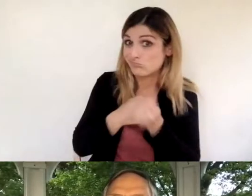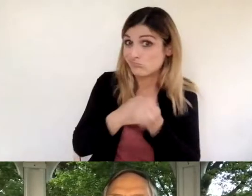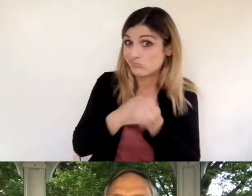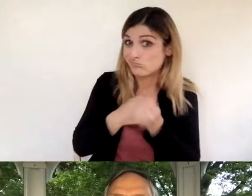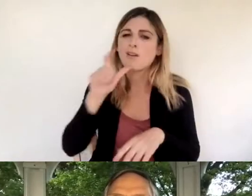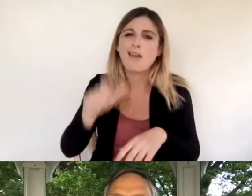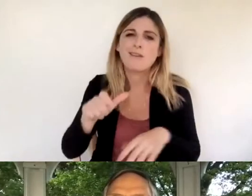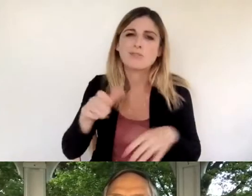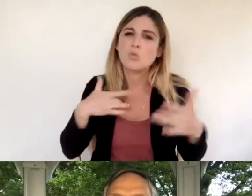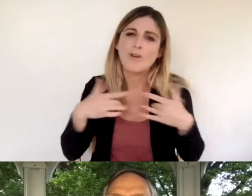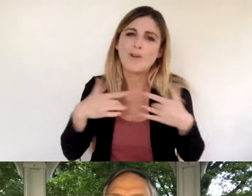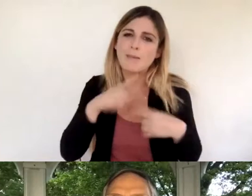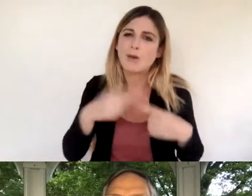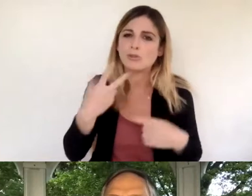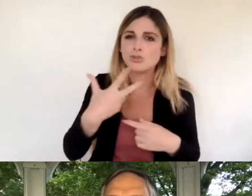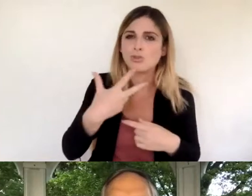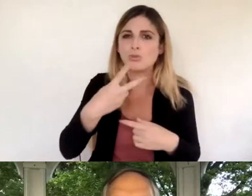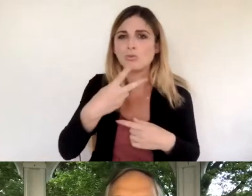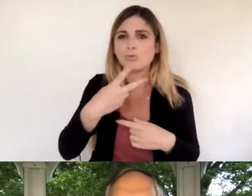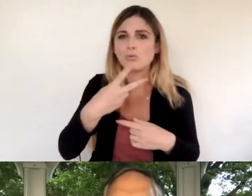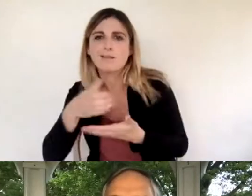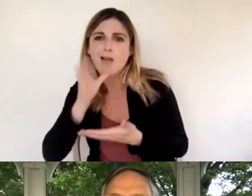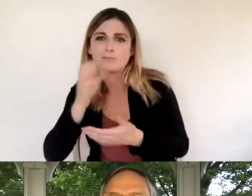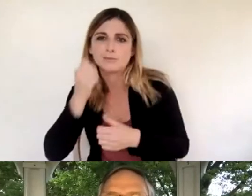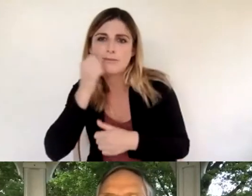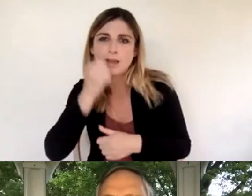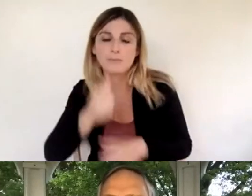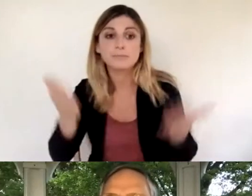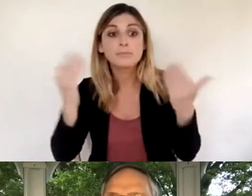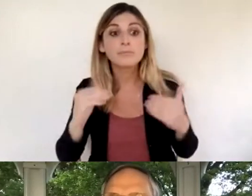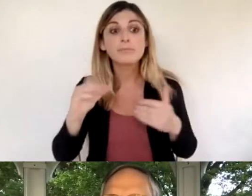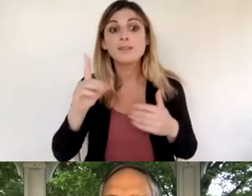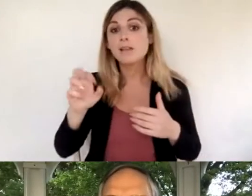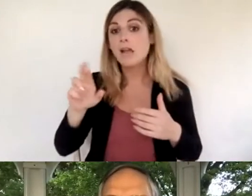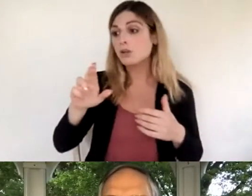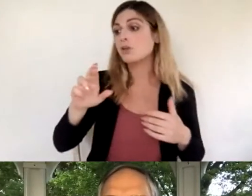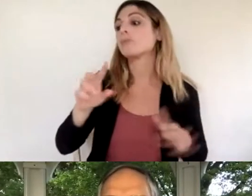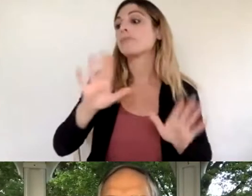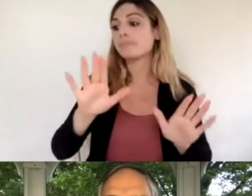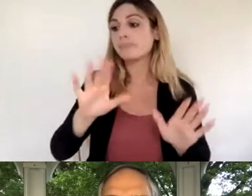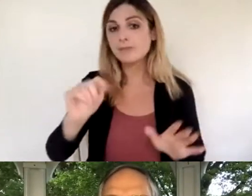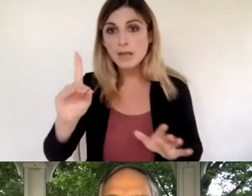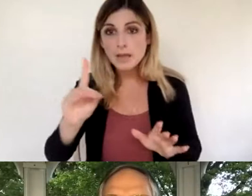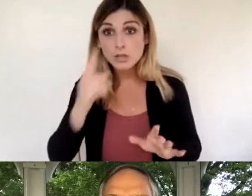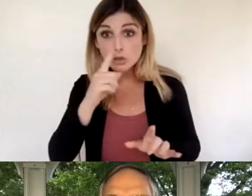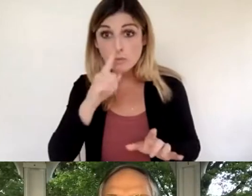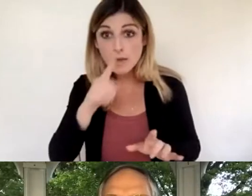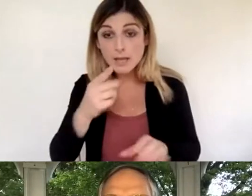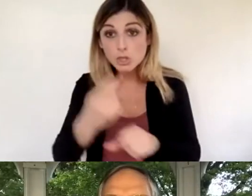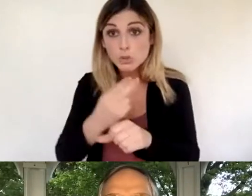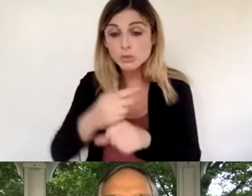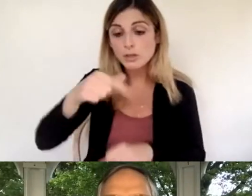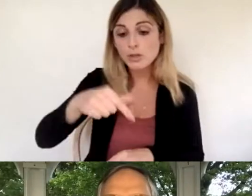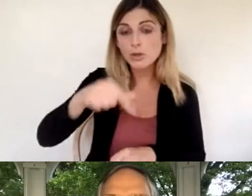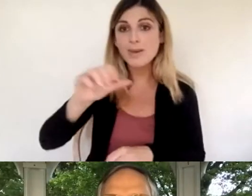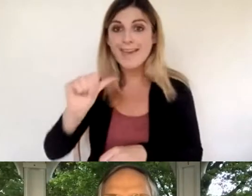day. Great. By the way, can I just ask that people to use the Q&A rather than the chat? It gives us fewer things to have to monitor